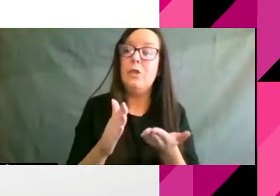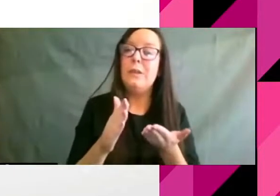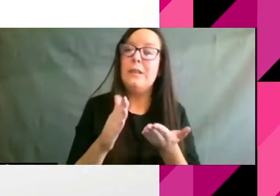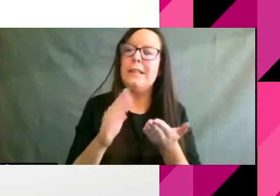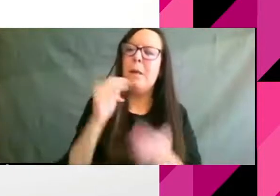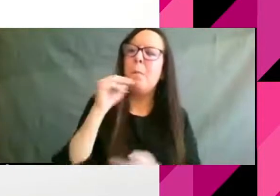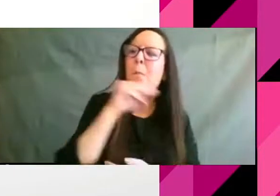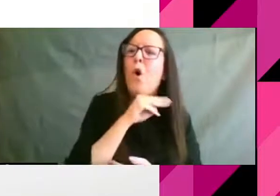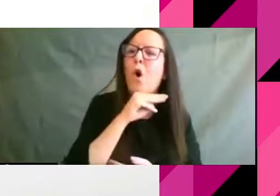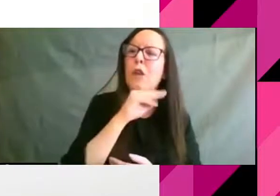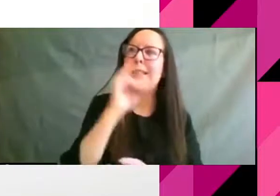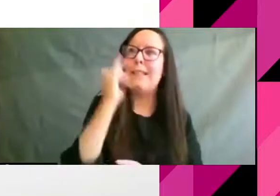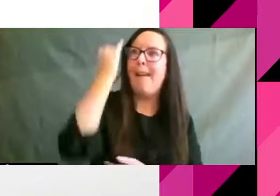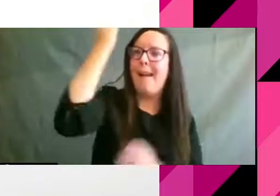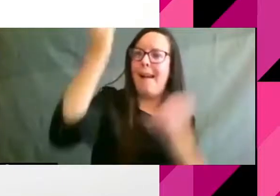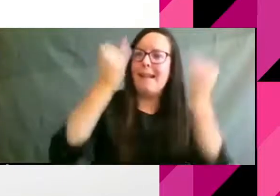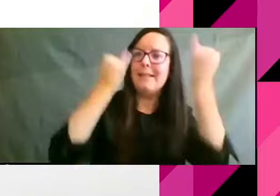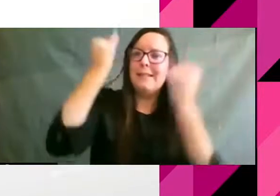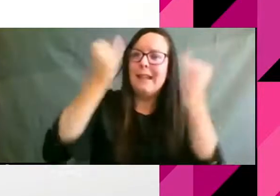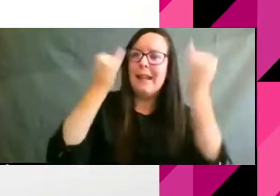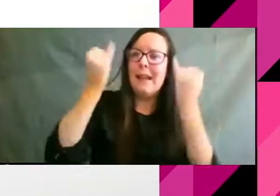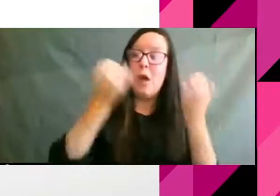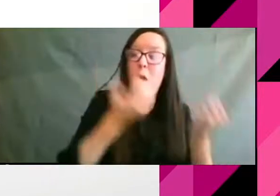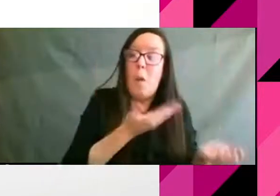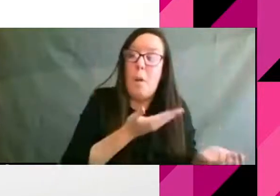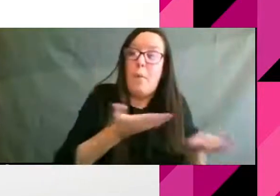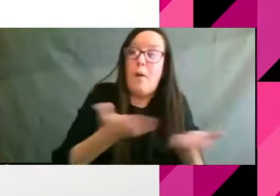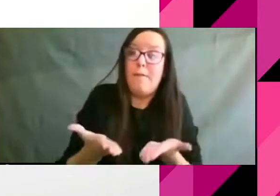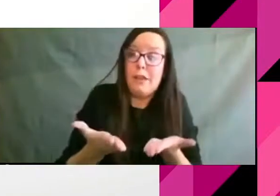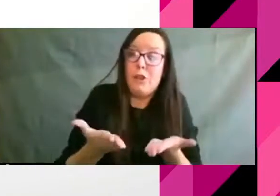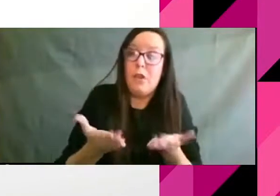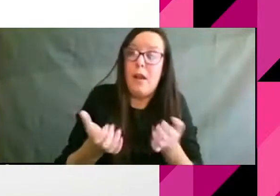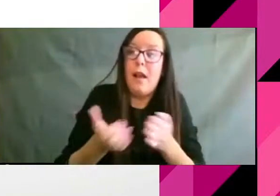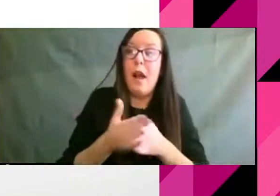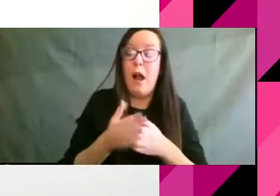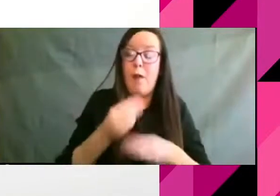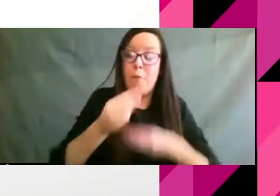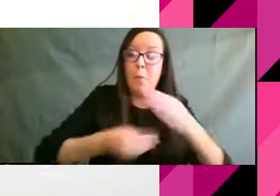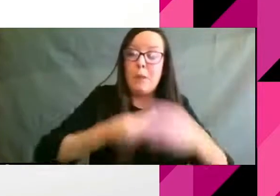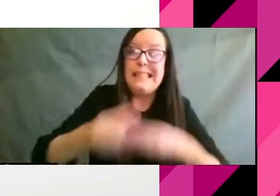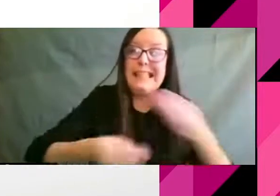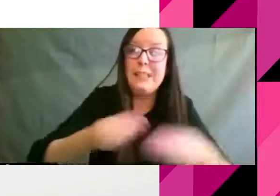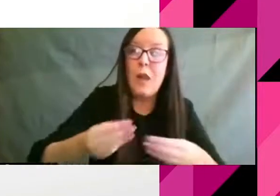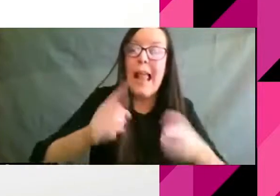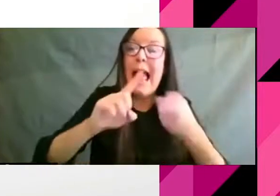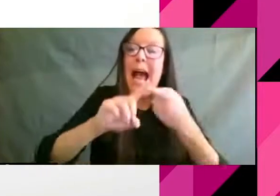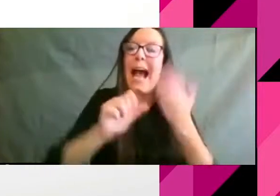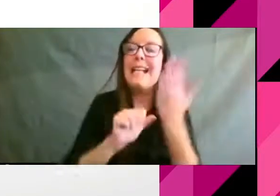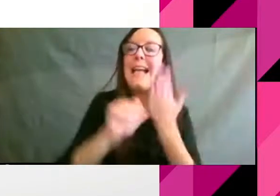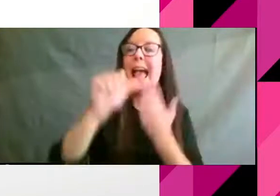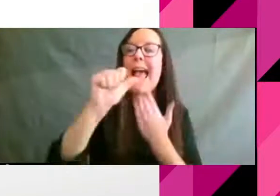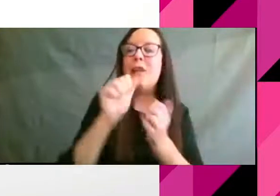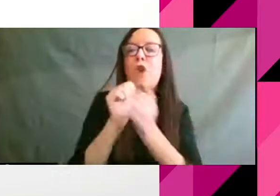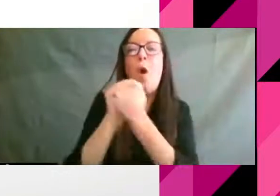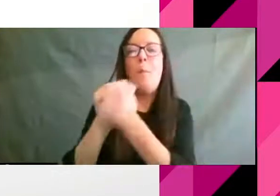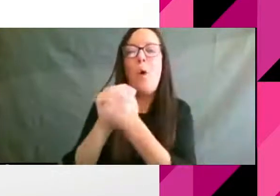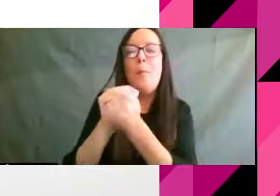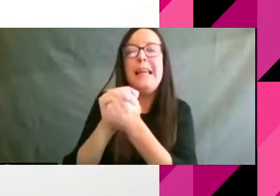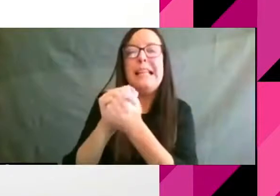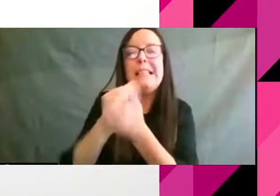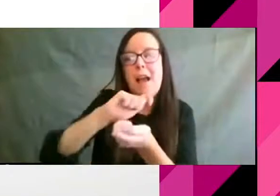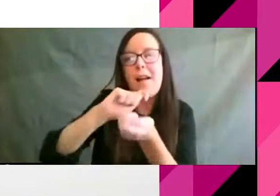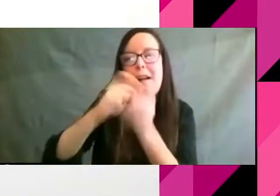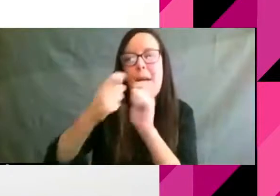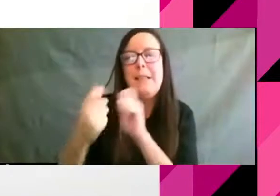key innovation is the provision of procedural and age-appropriate accommodation. And we will discuss this later, but this is